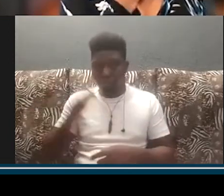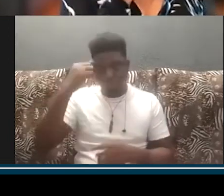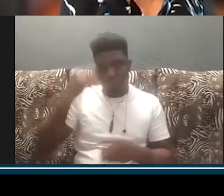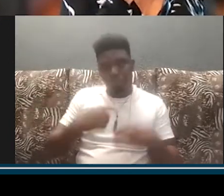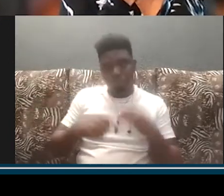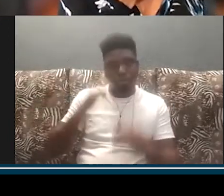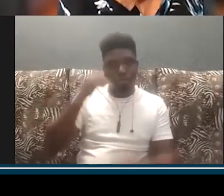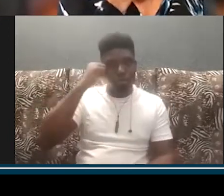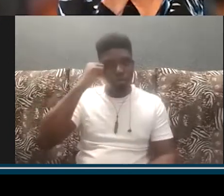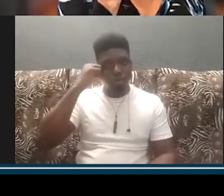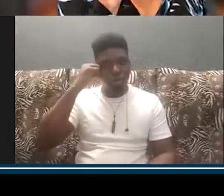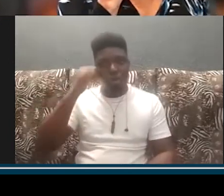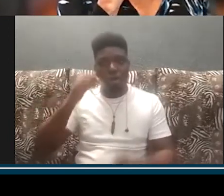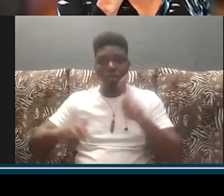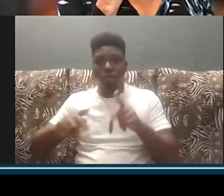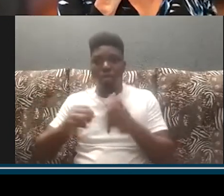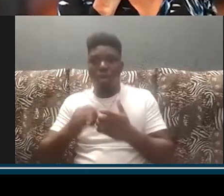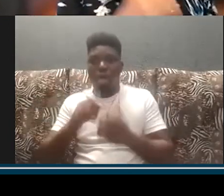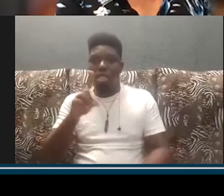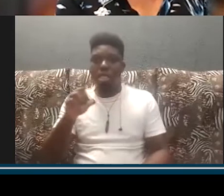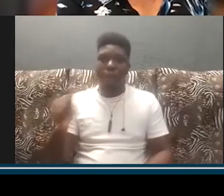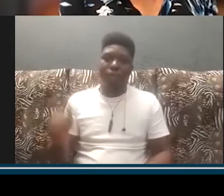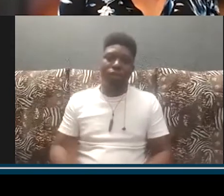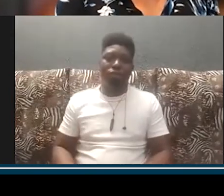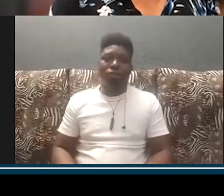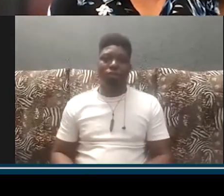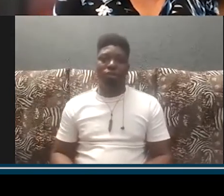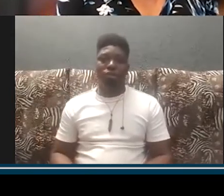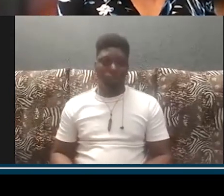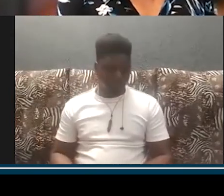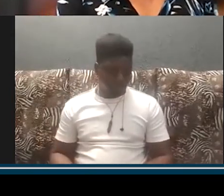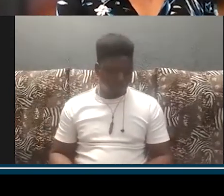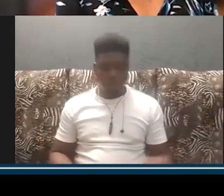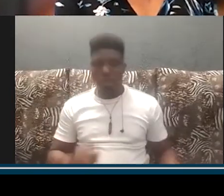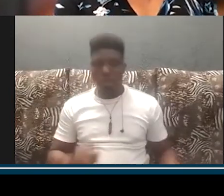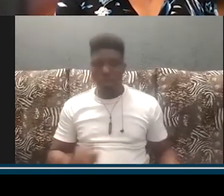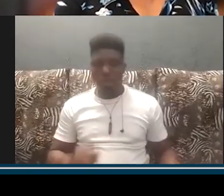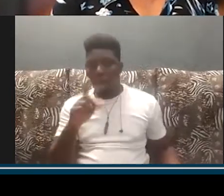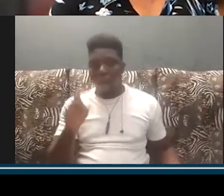people with disability didn't ask to be disabled, but all are